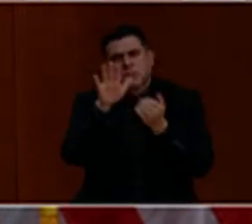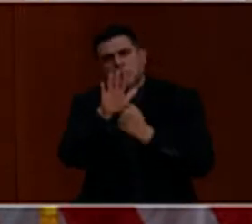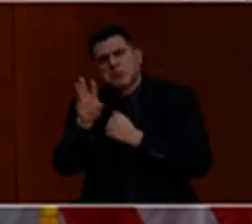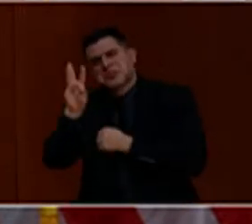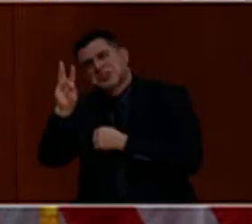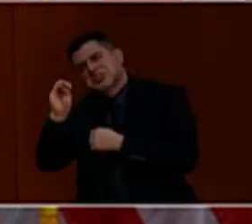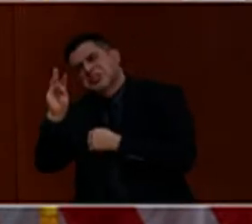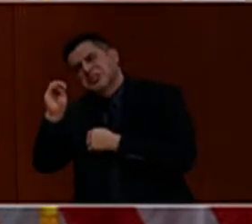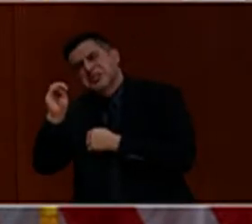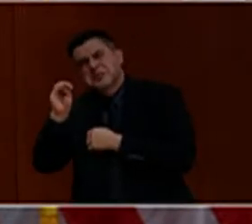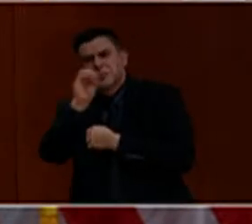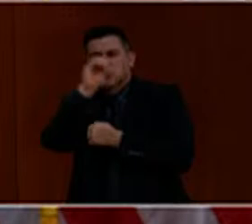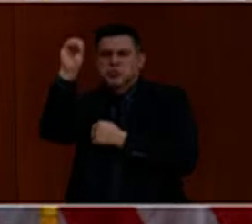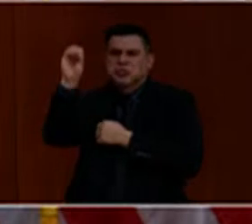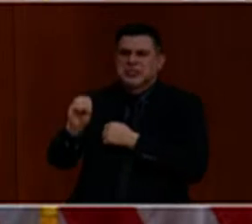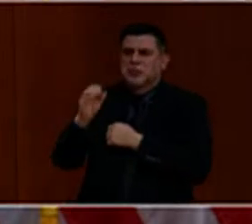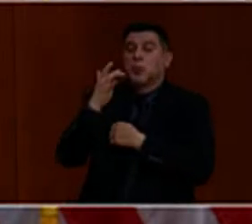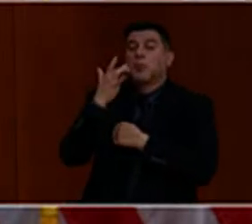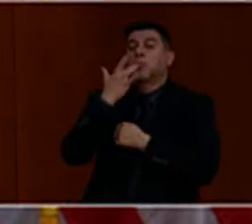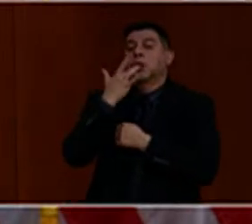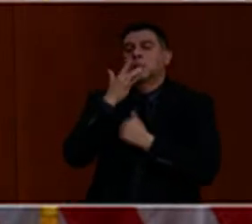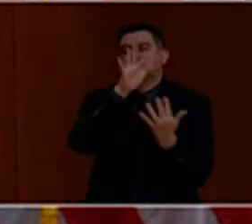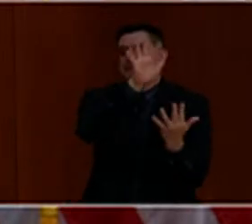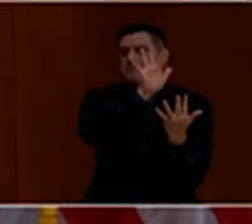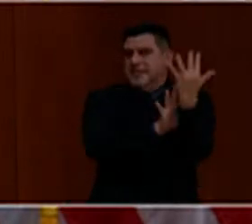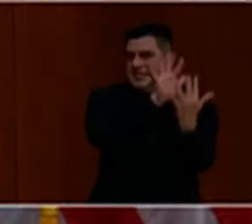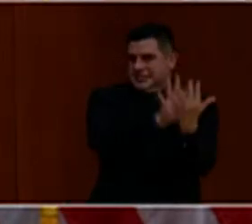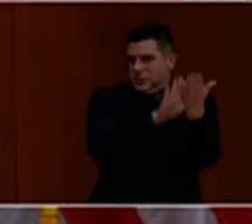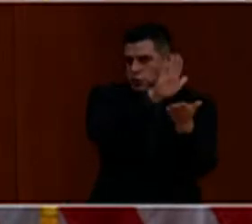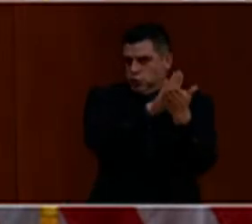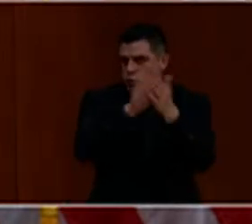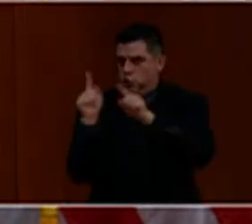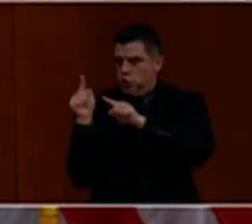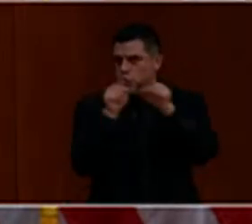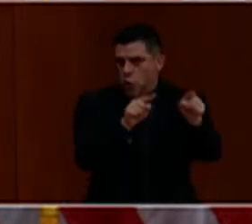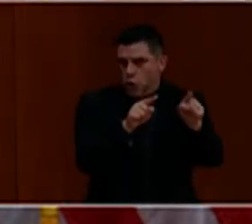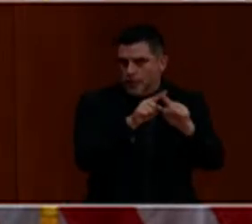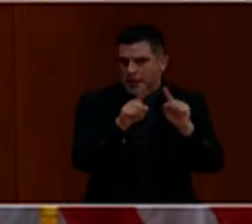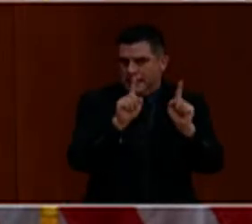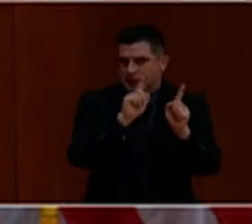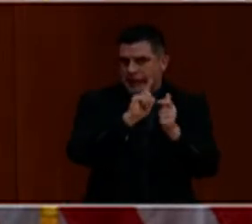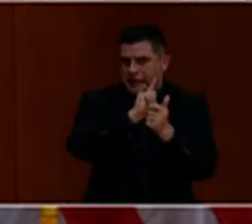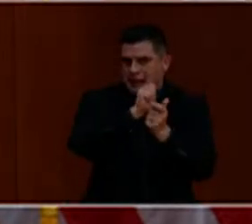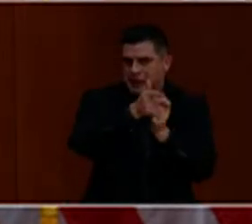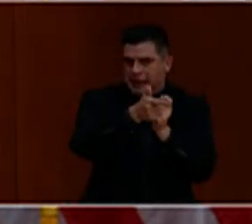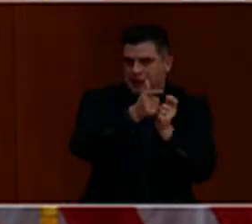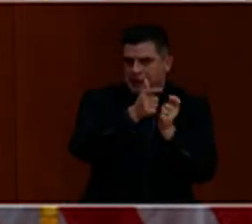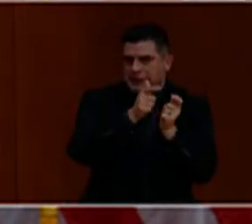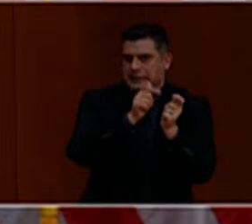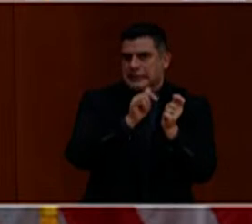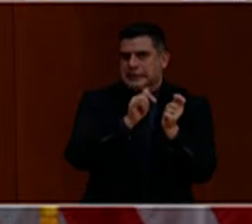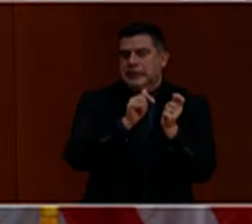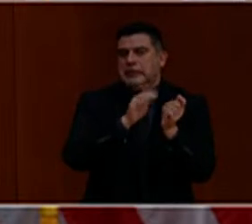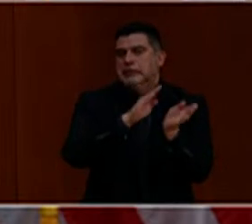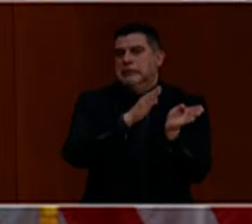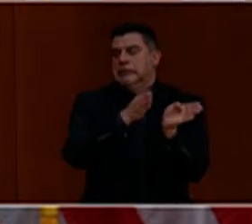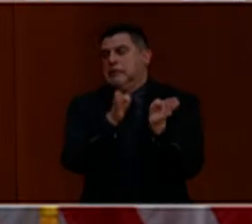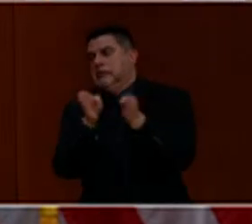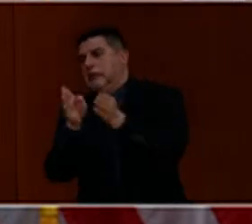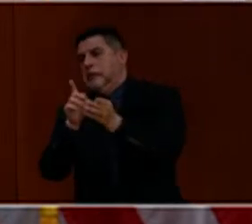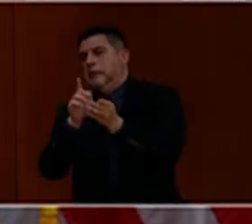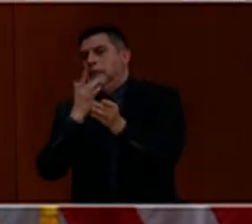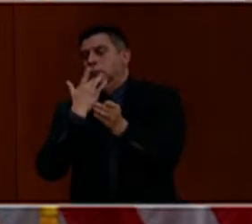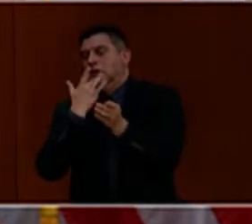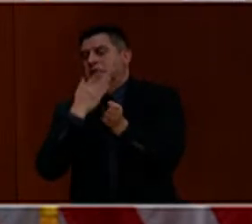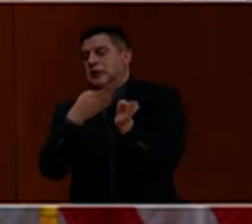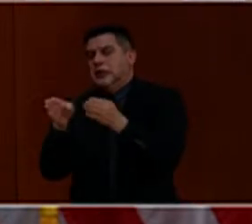but superintendent tells me she thinks now some of the parents who chose virtual to start now are looking and saying, hey, we'd like to get back